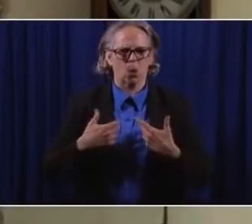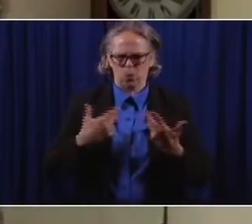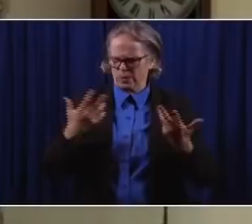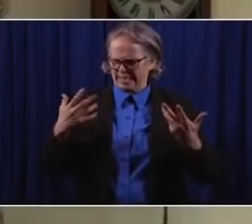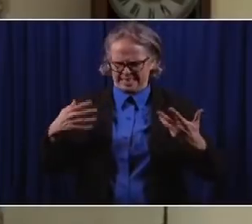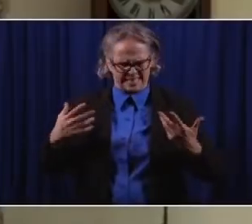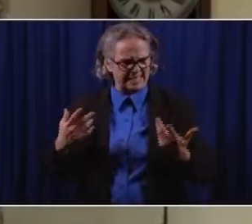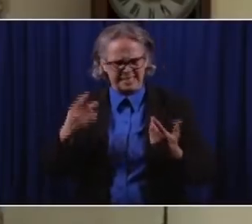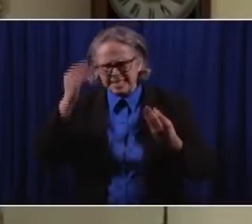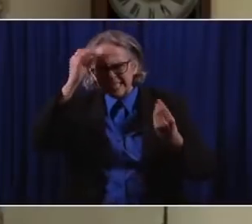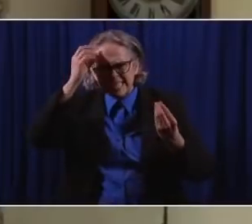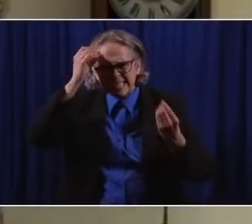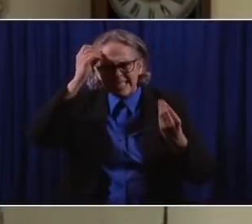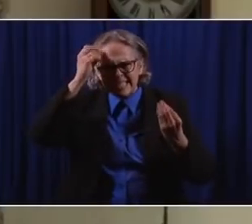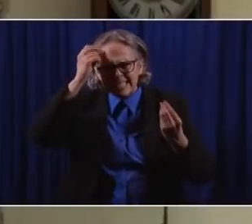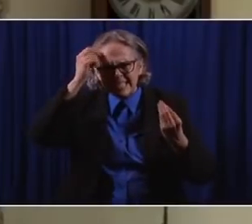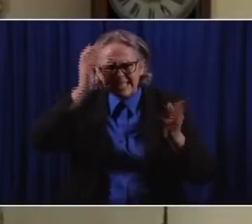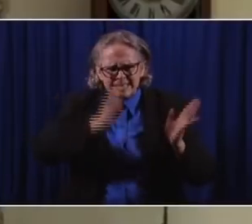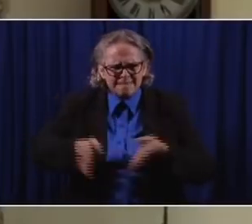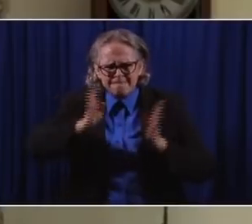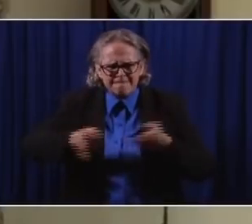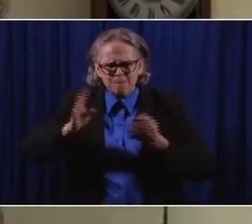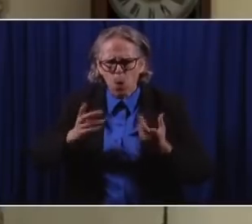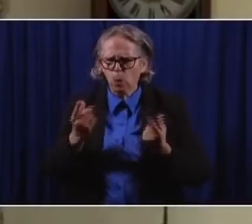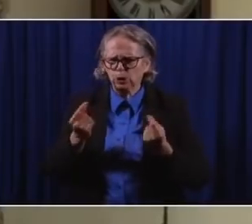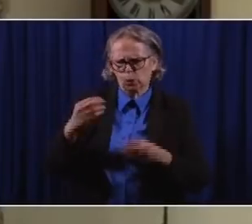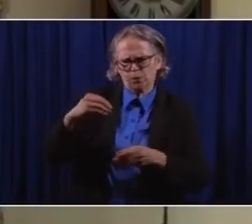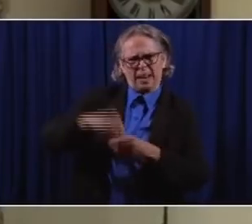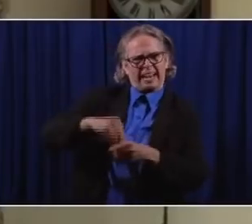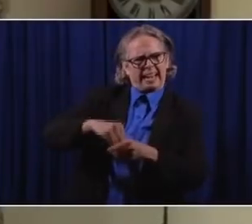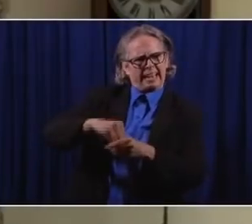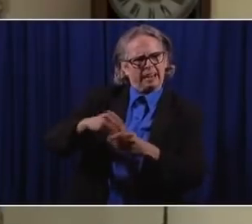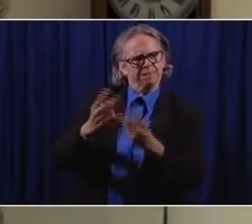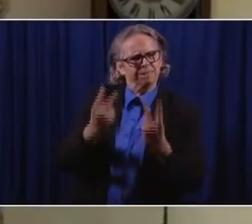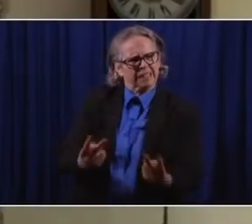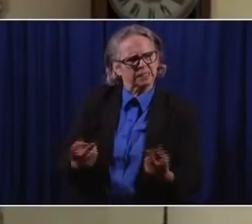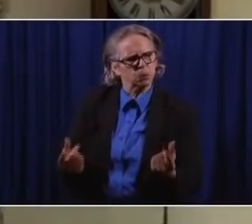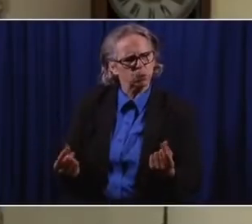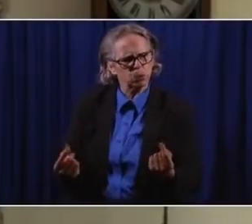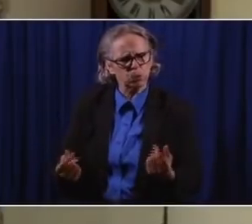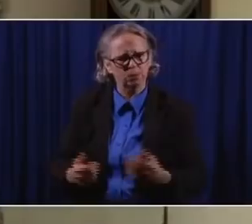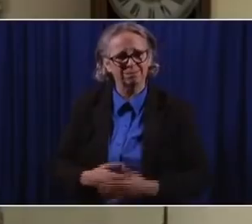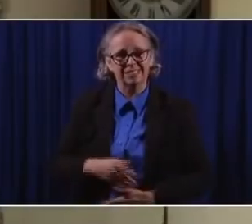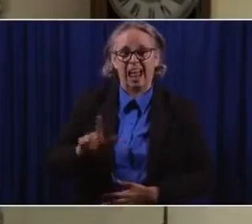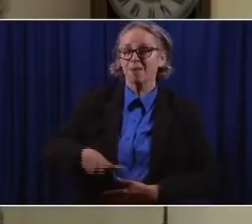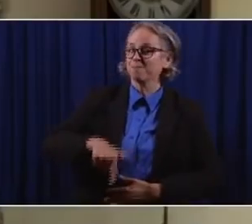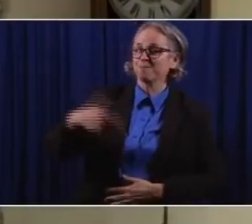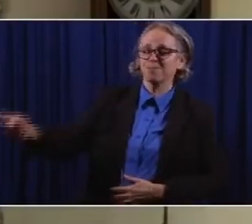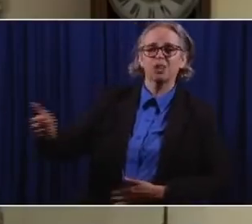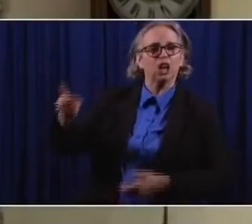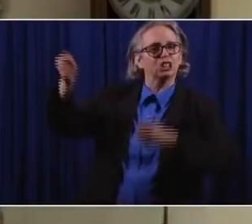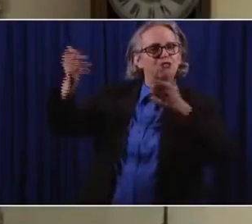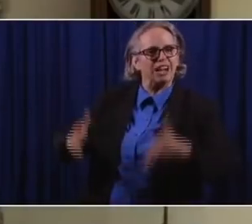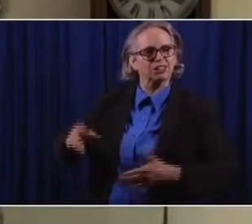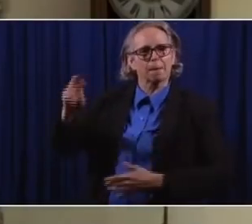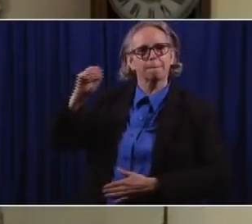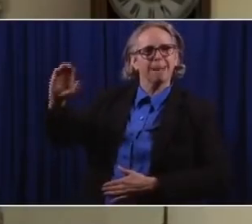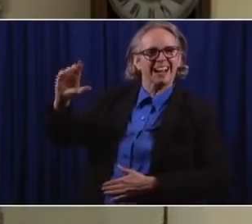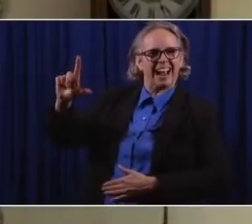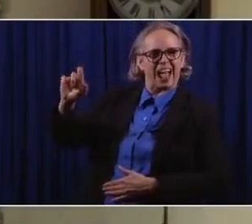with indoor visitation. And Director McElroy, I'm going to call on you now. I see you on the screen. And if you